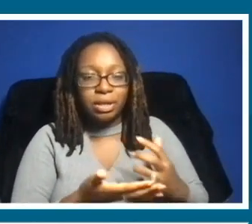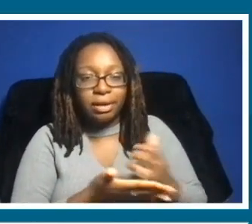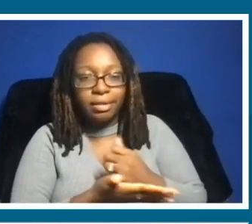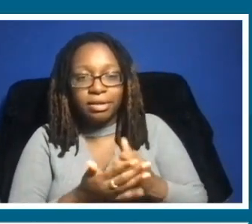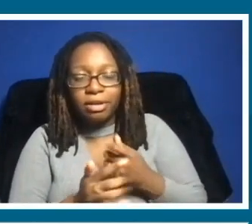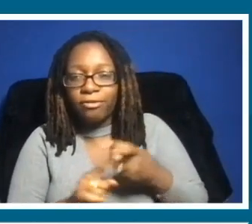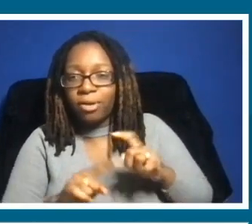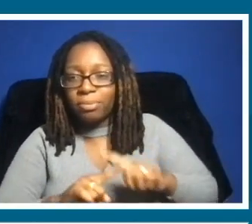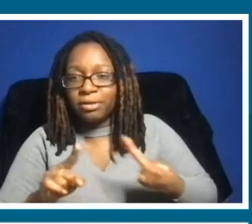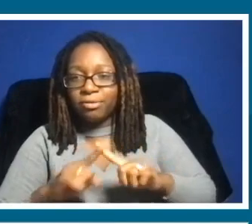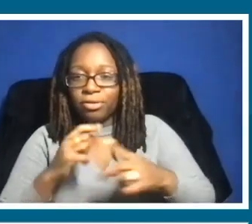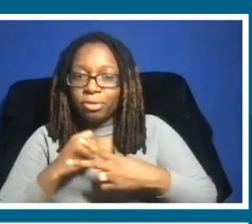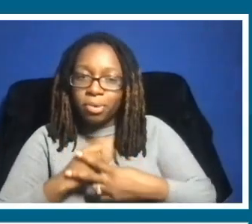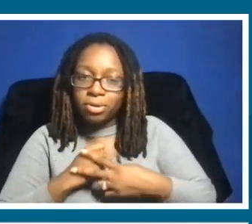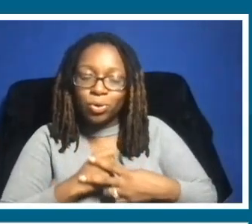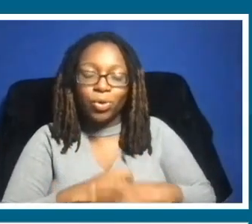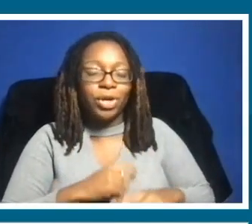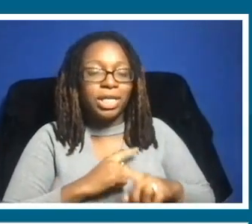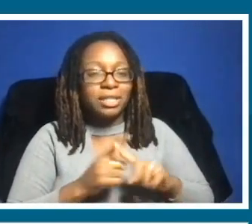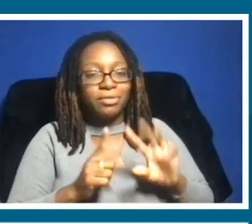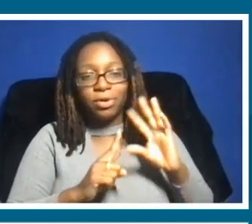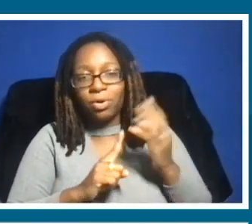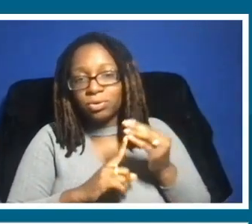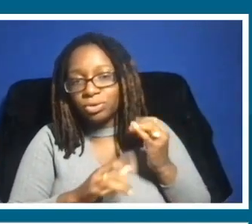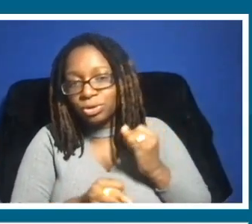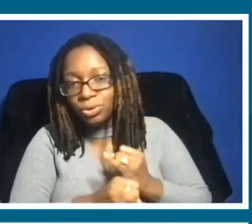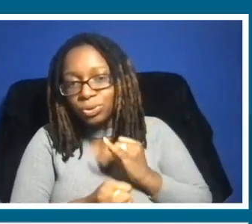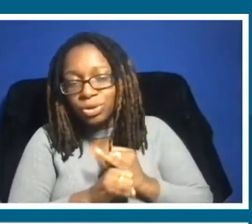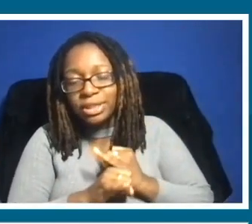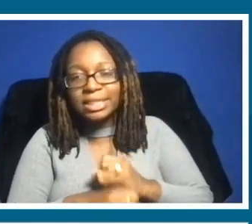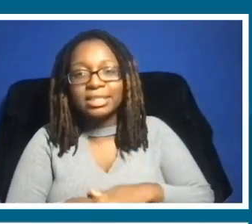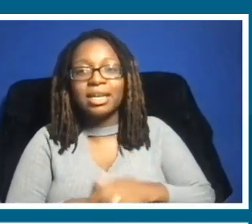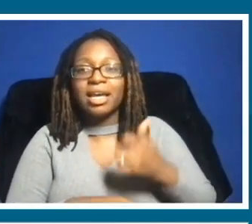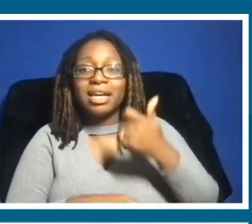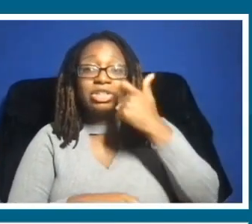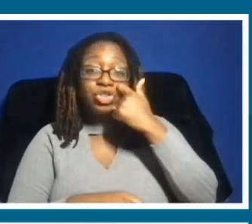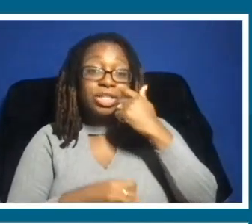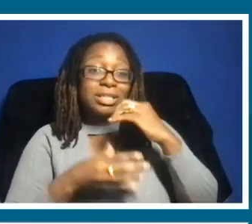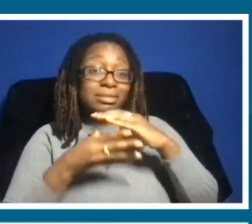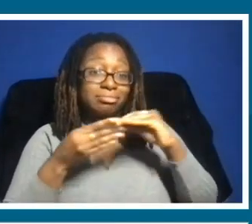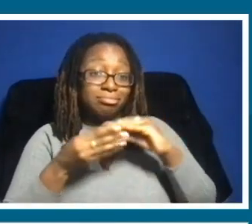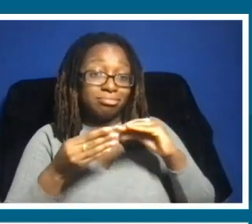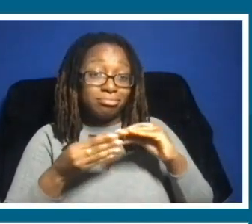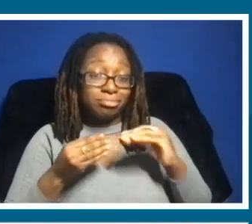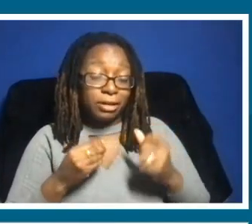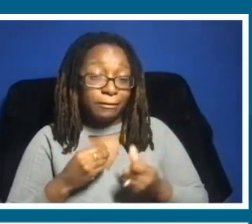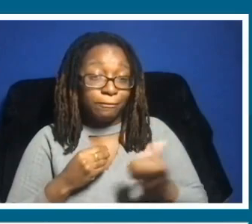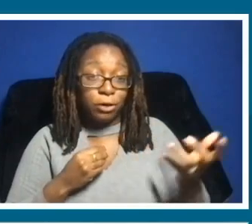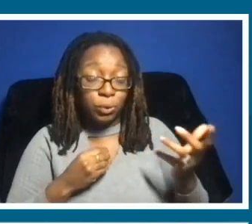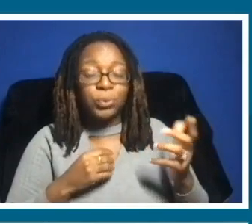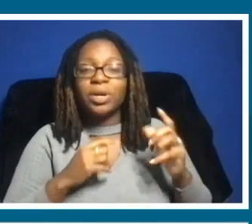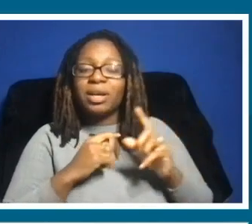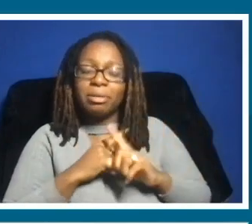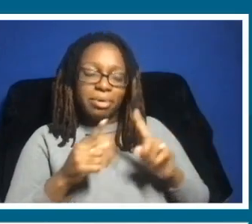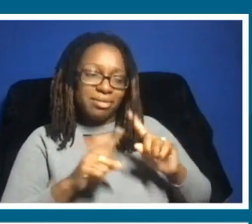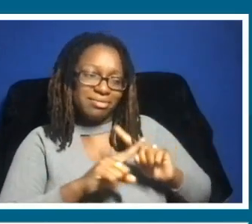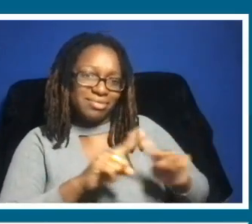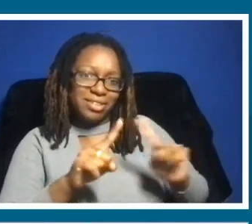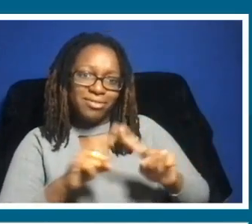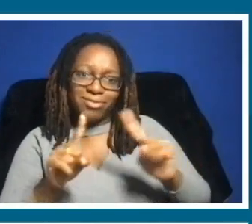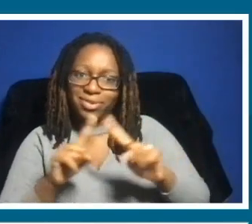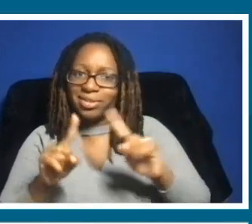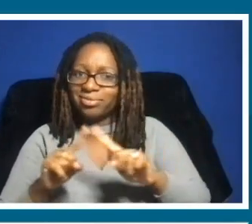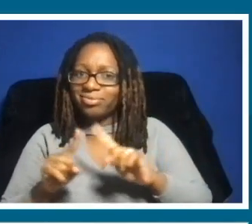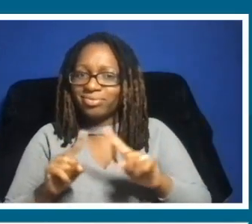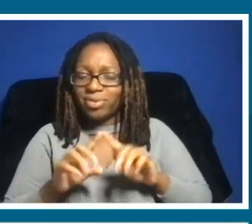repositories, different cultural institutions. And I've just listed a few of them here. different organizations across the country